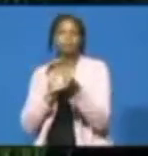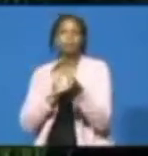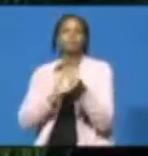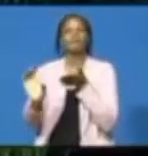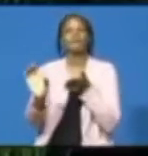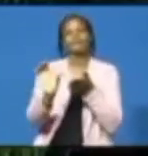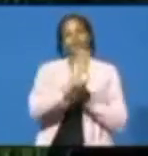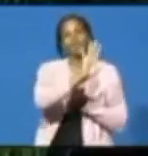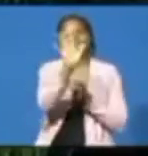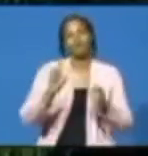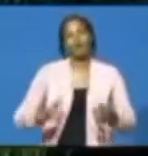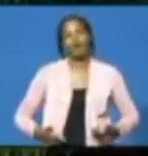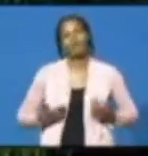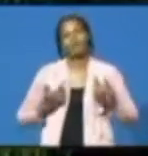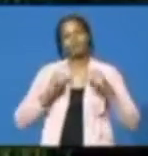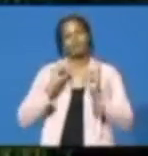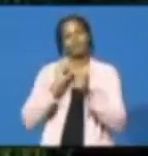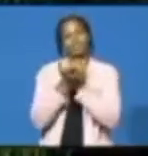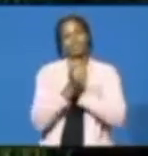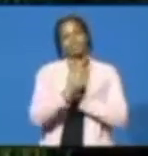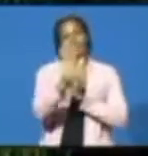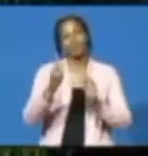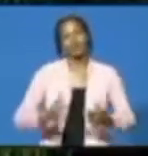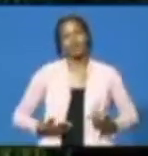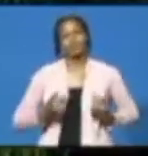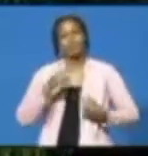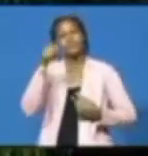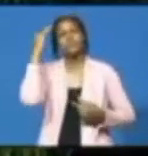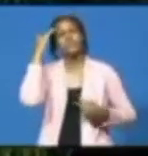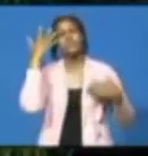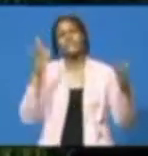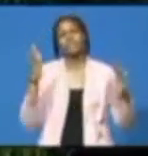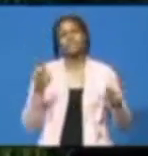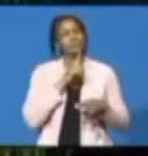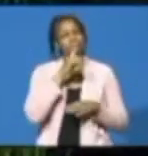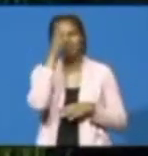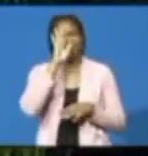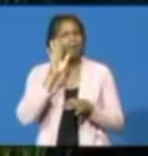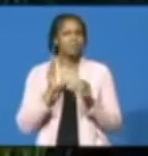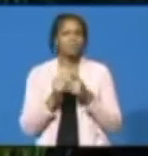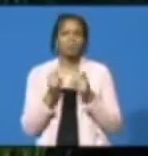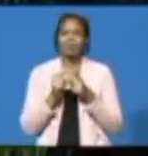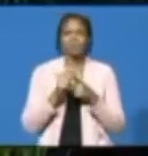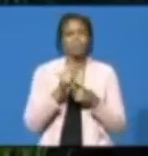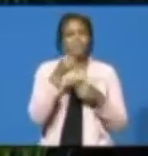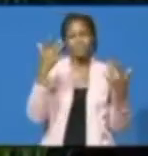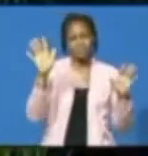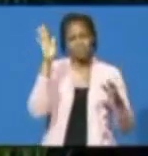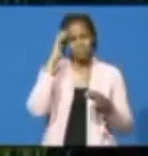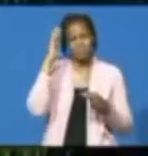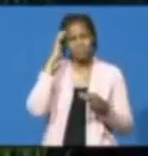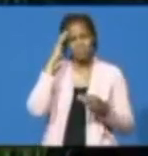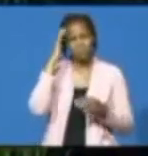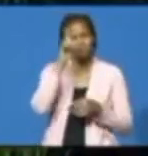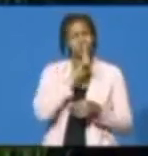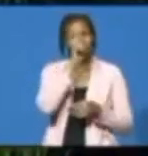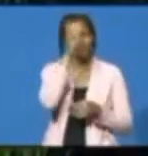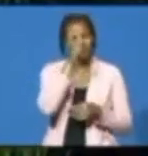life. You know the truth of God's word. You know the truth of God's